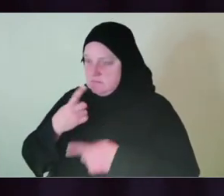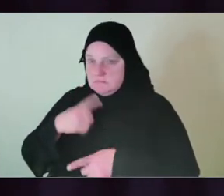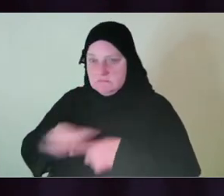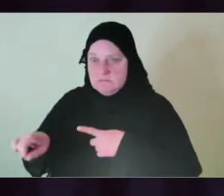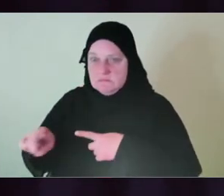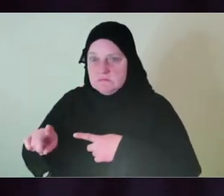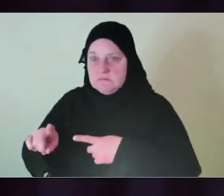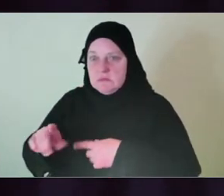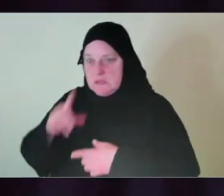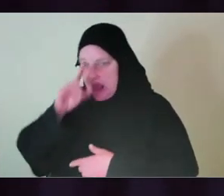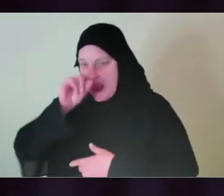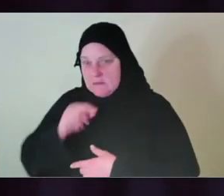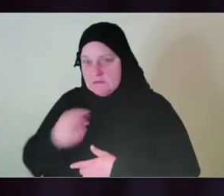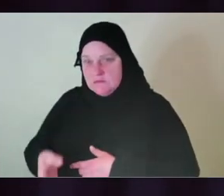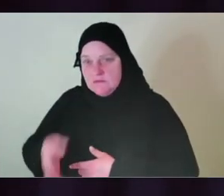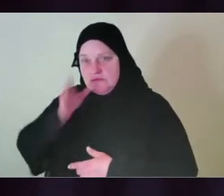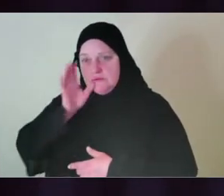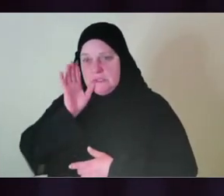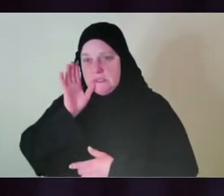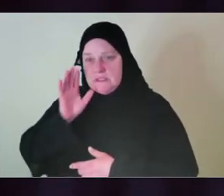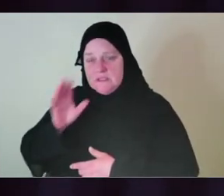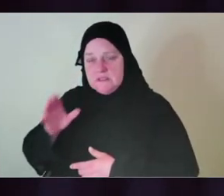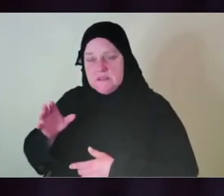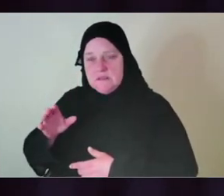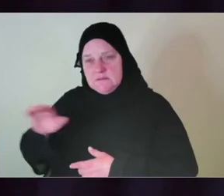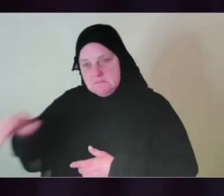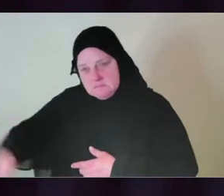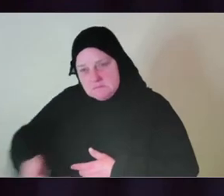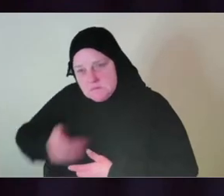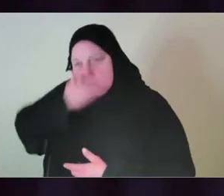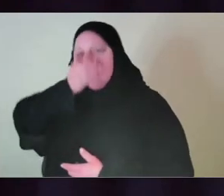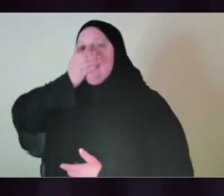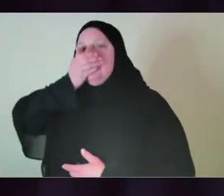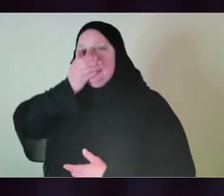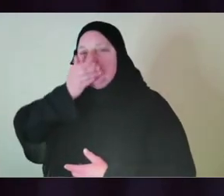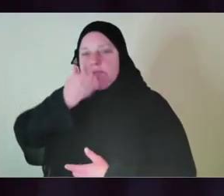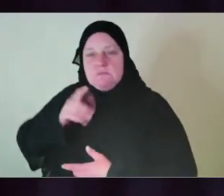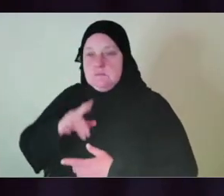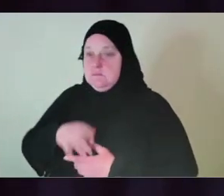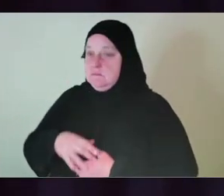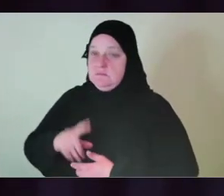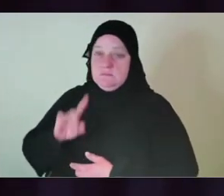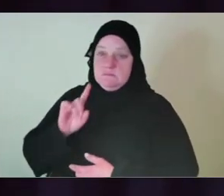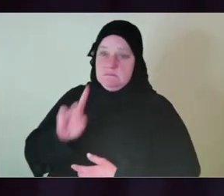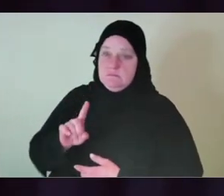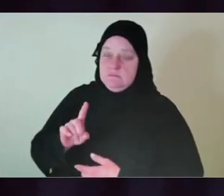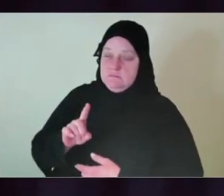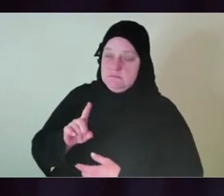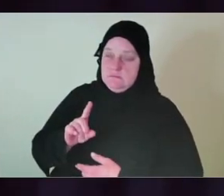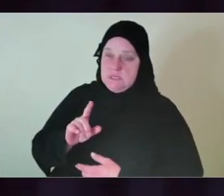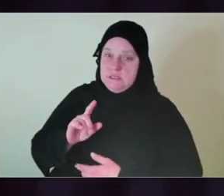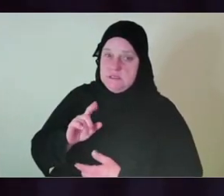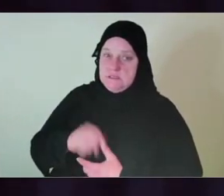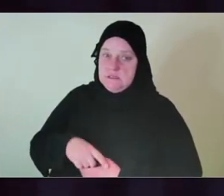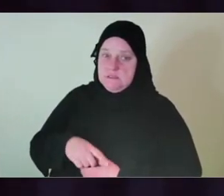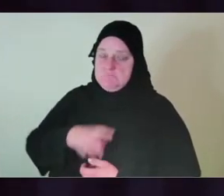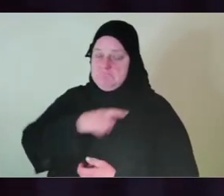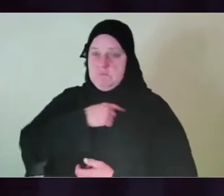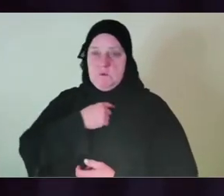his own thirst. And this is where Abu al-Fadl al-Abbas, he showed his loyalty to